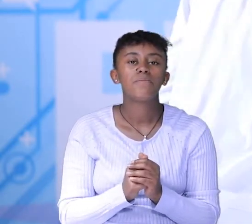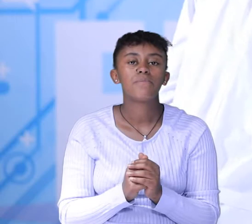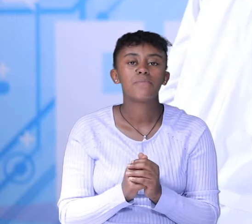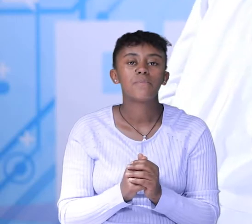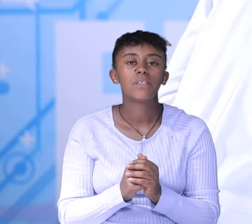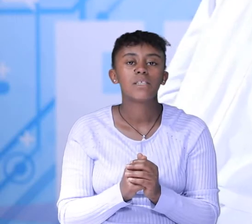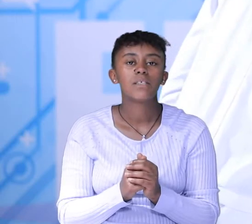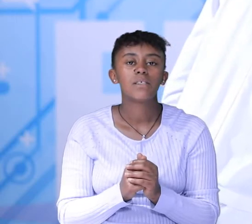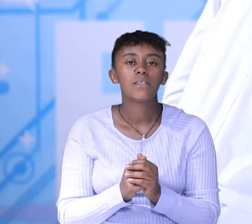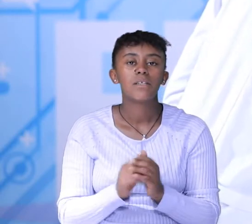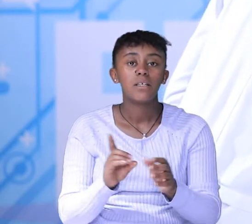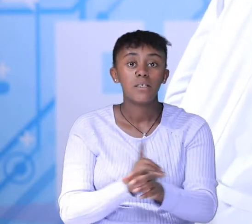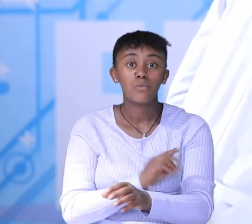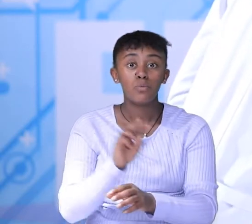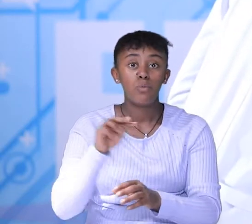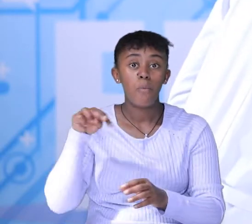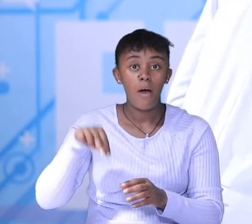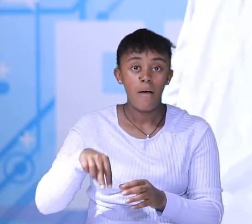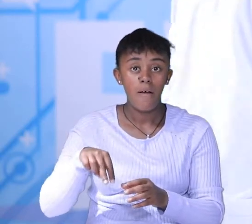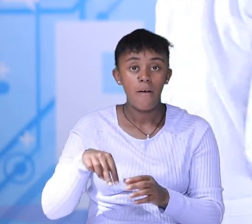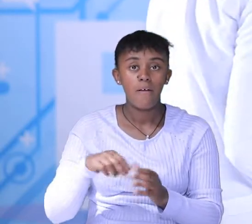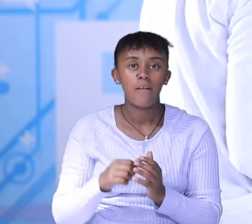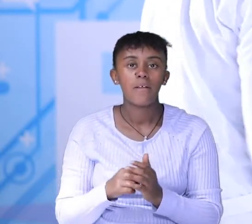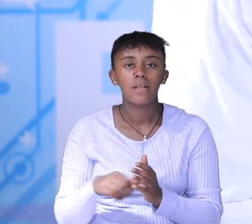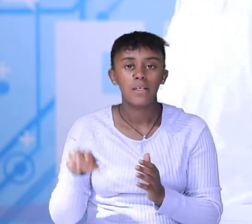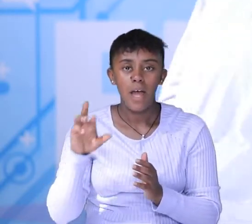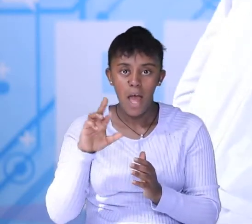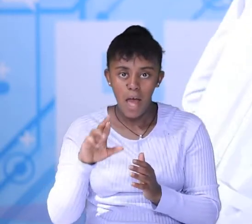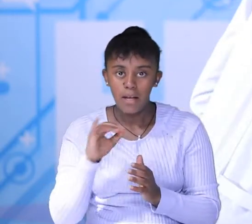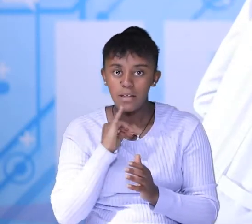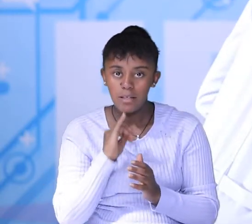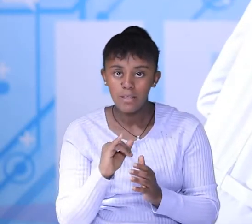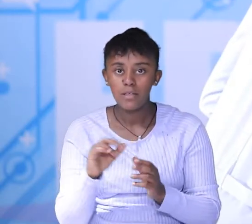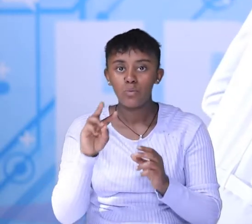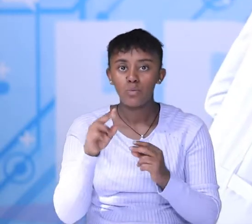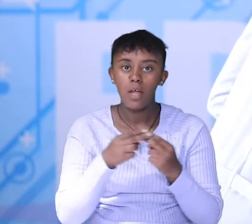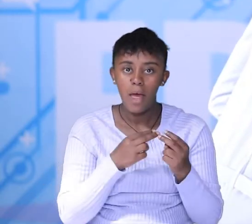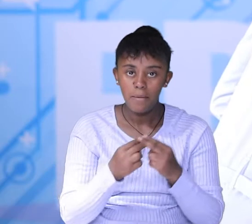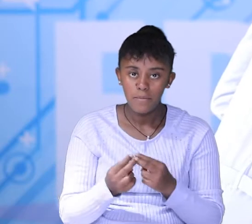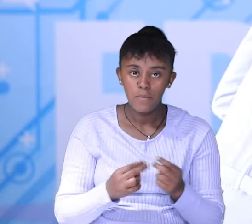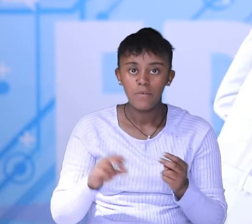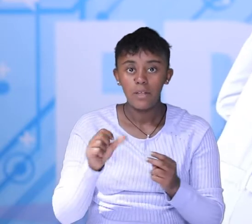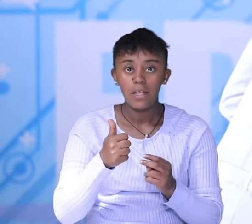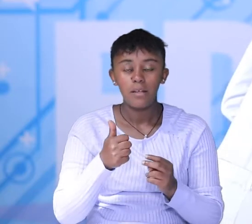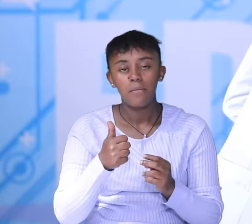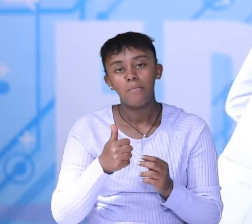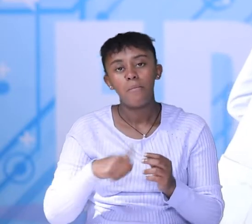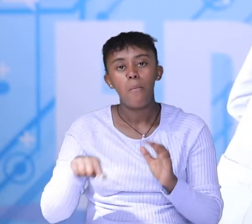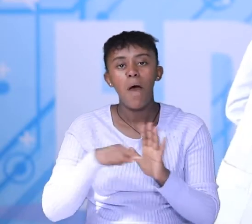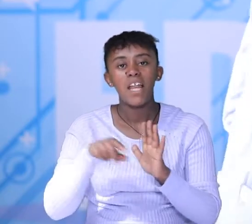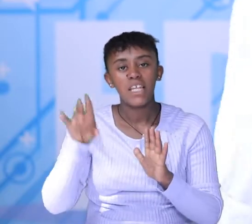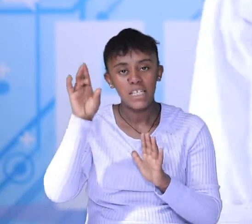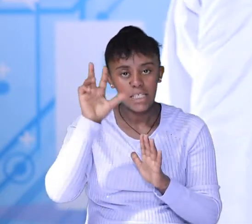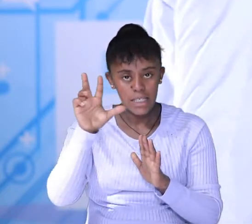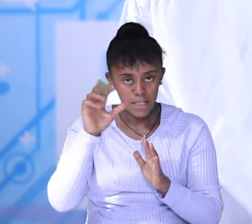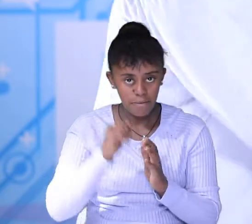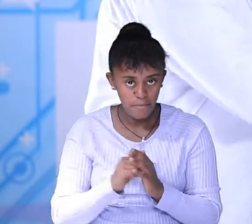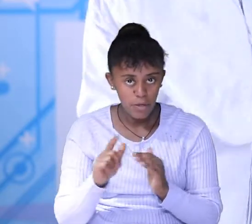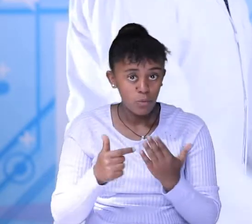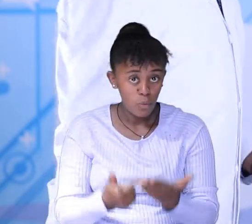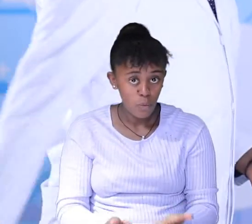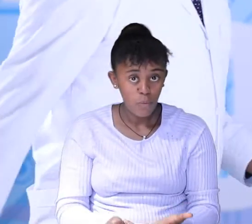equation, mathematical expression as I times A. You can find area by multiplying the length